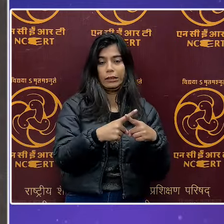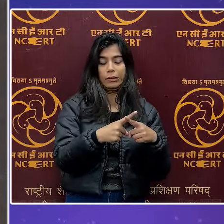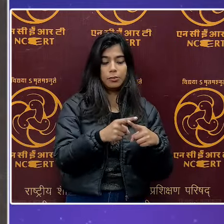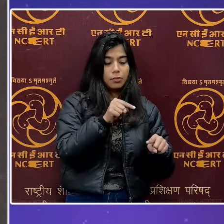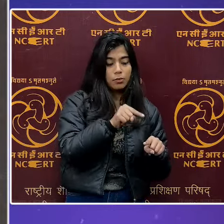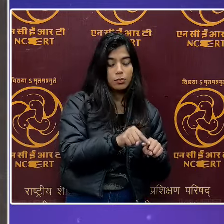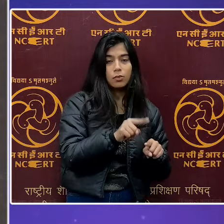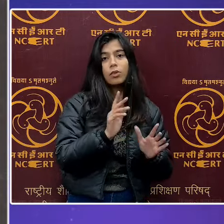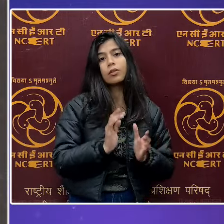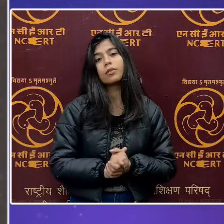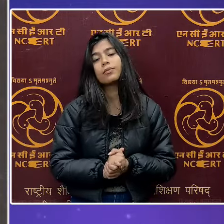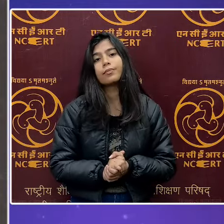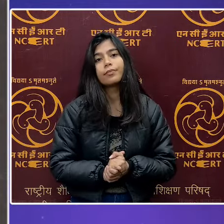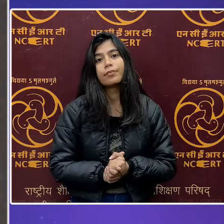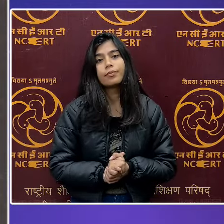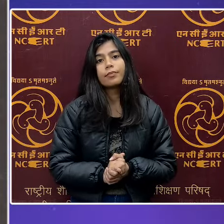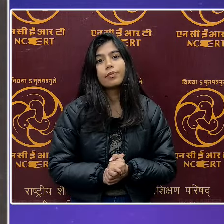this position.